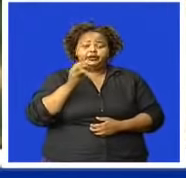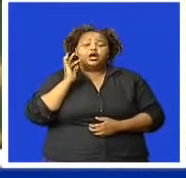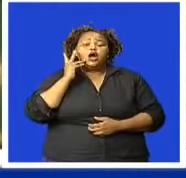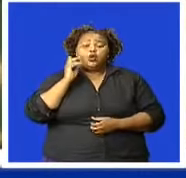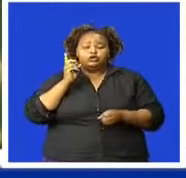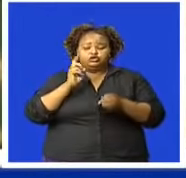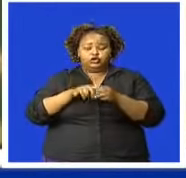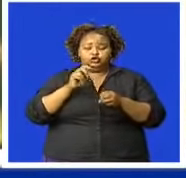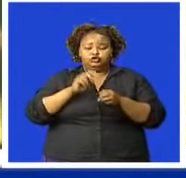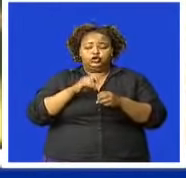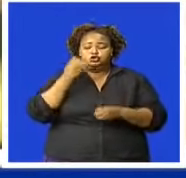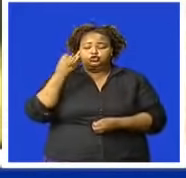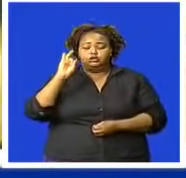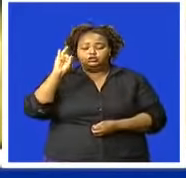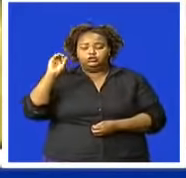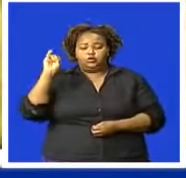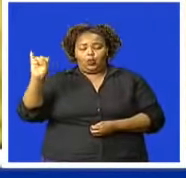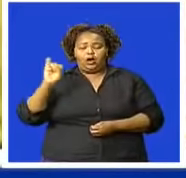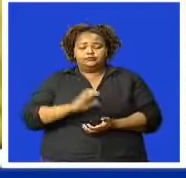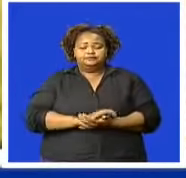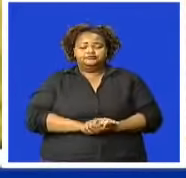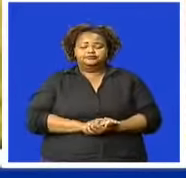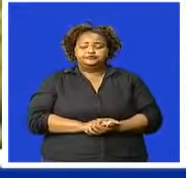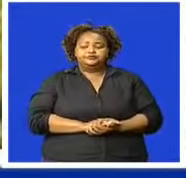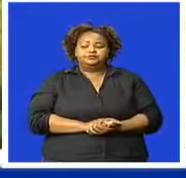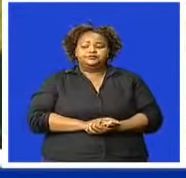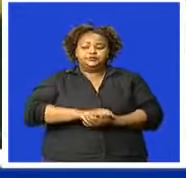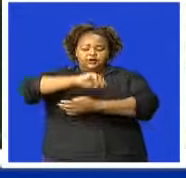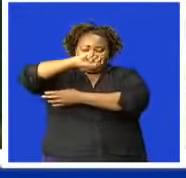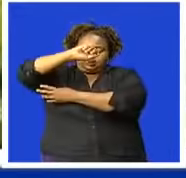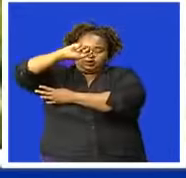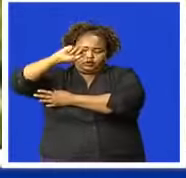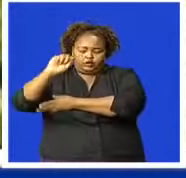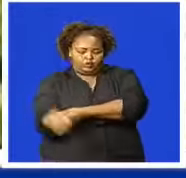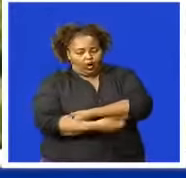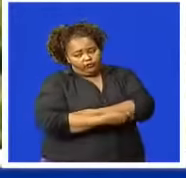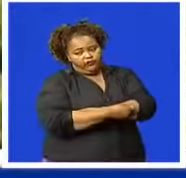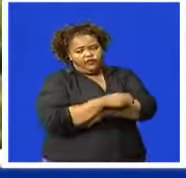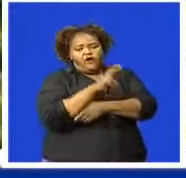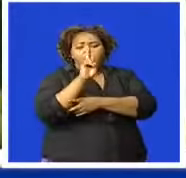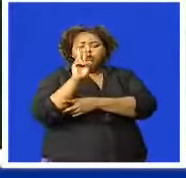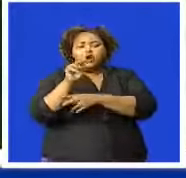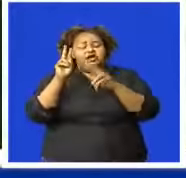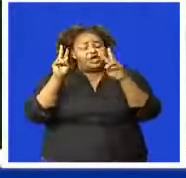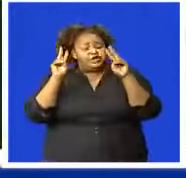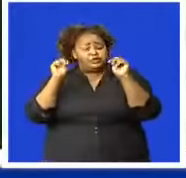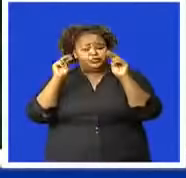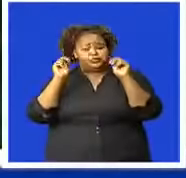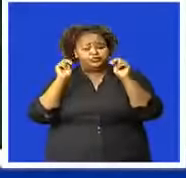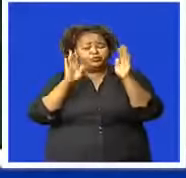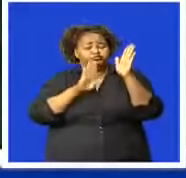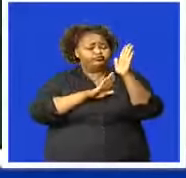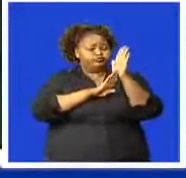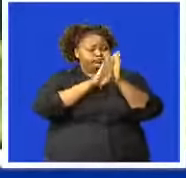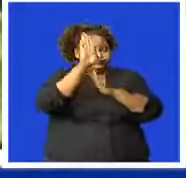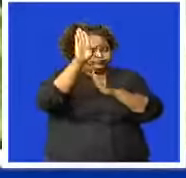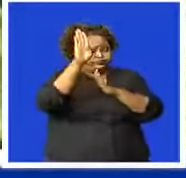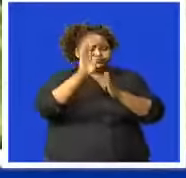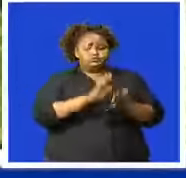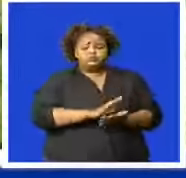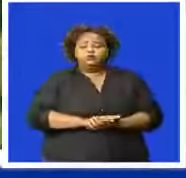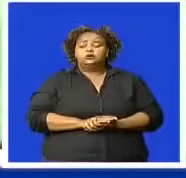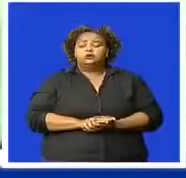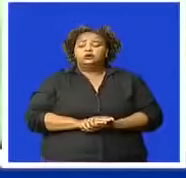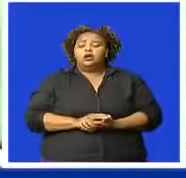Masingena 2021. Bo golf nje we are seeing ama innovations of lama ball lifters so